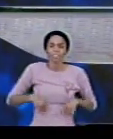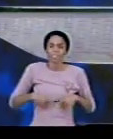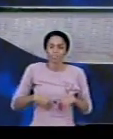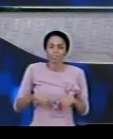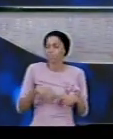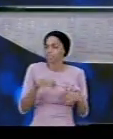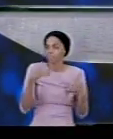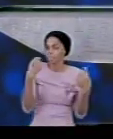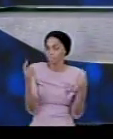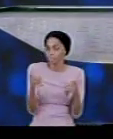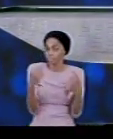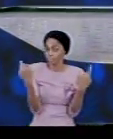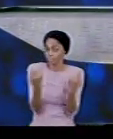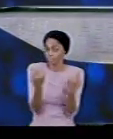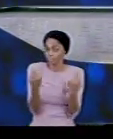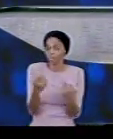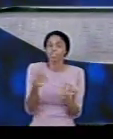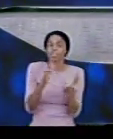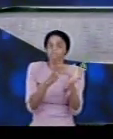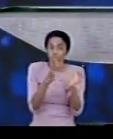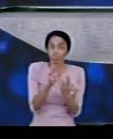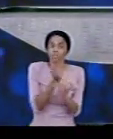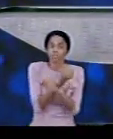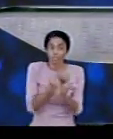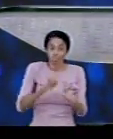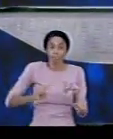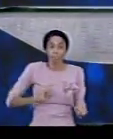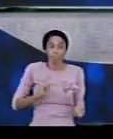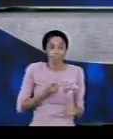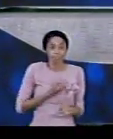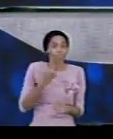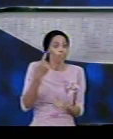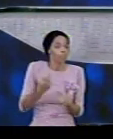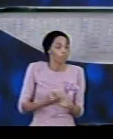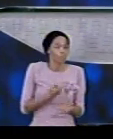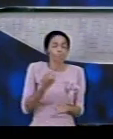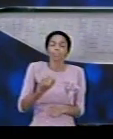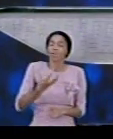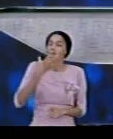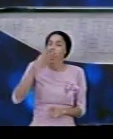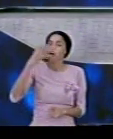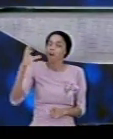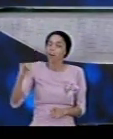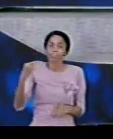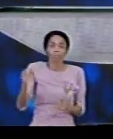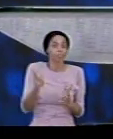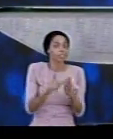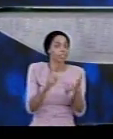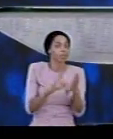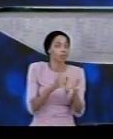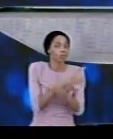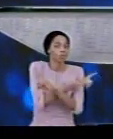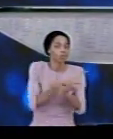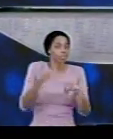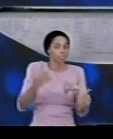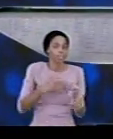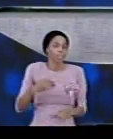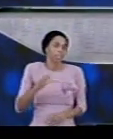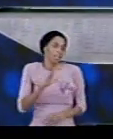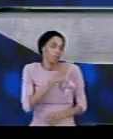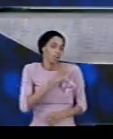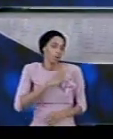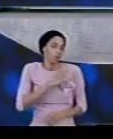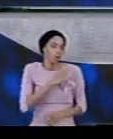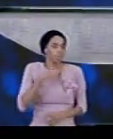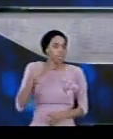unrighteously. We are saved from the curse of the lawless and from the character